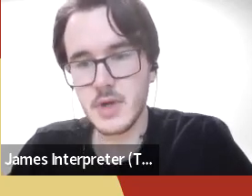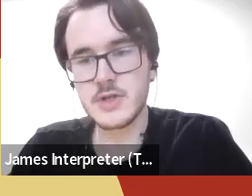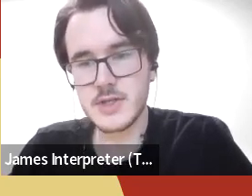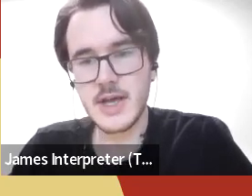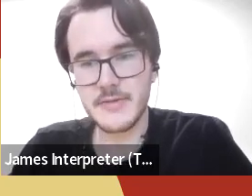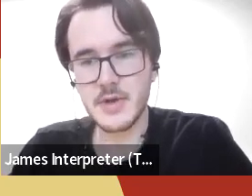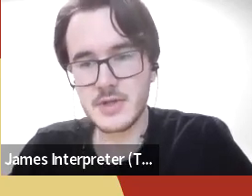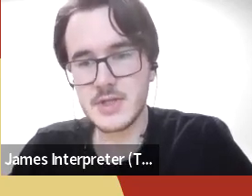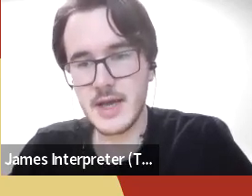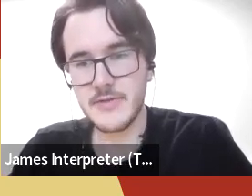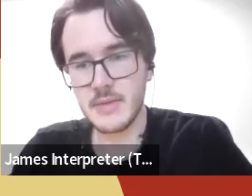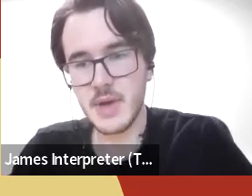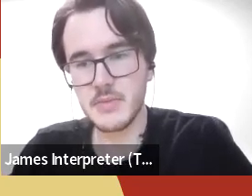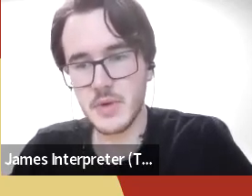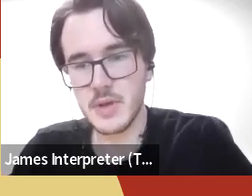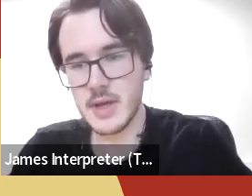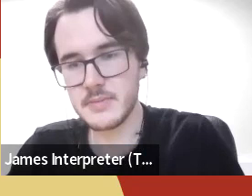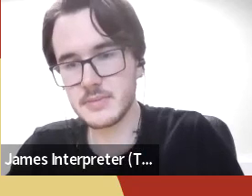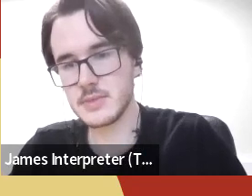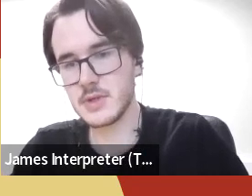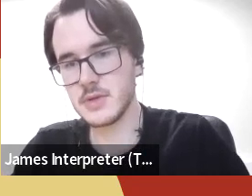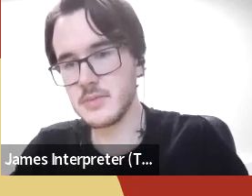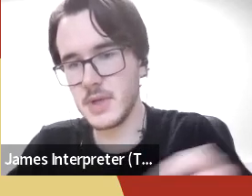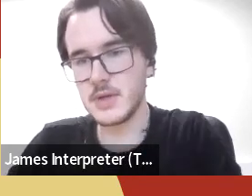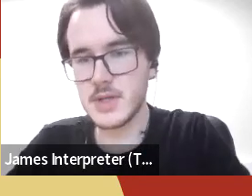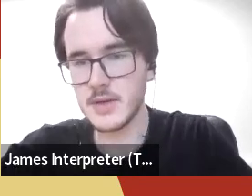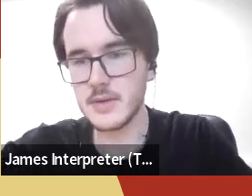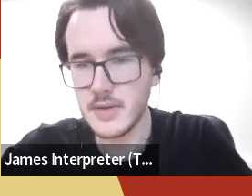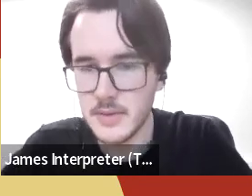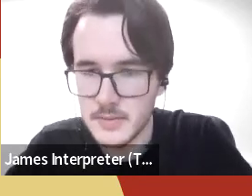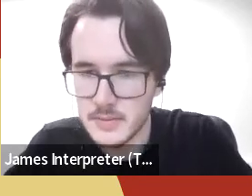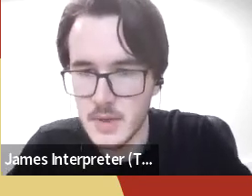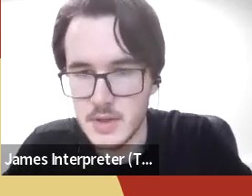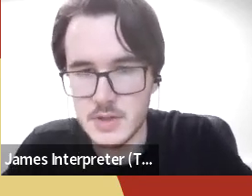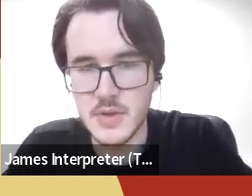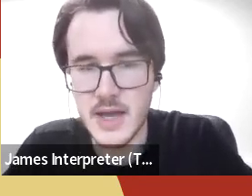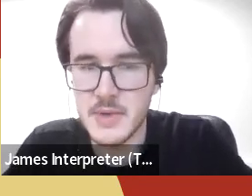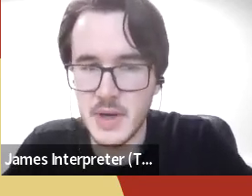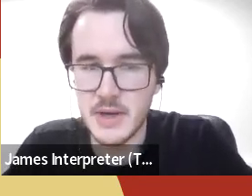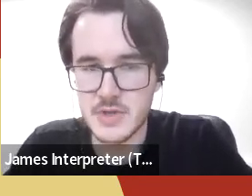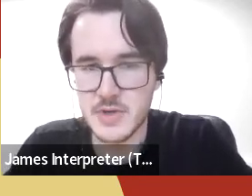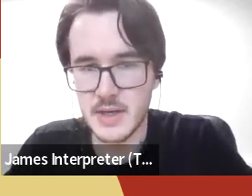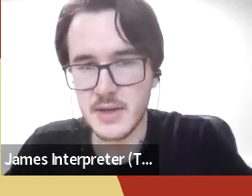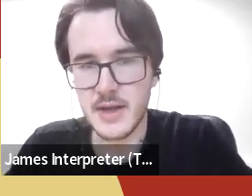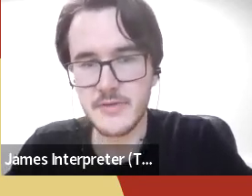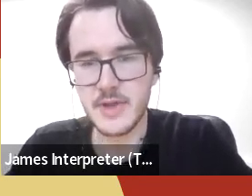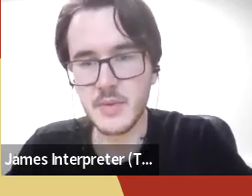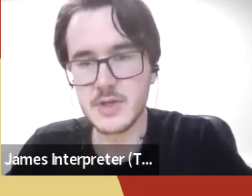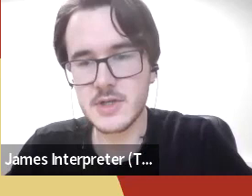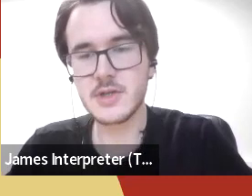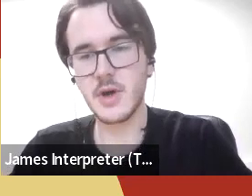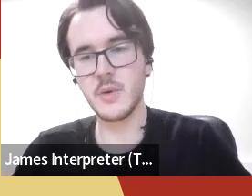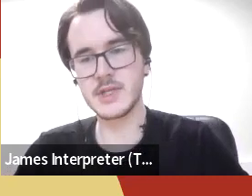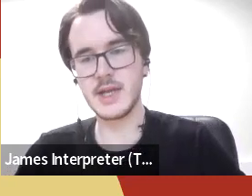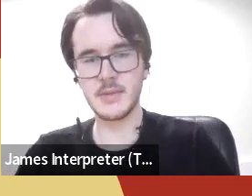Yeah, not just deaf, and more than that, so you understand. So that can be quite frustrating if that